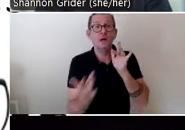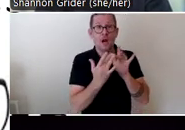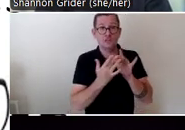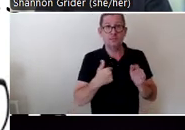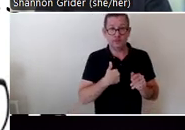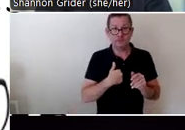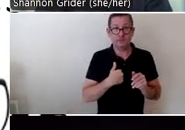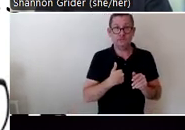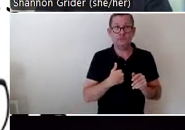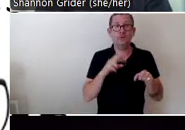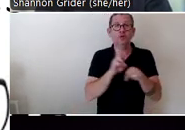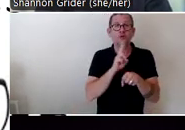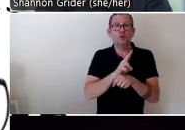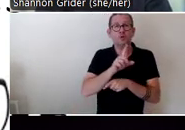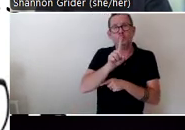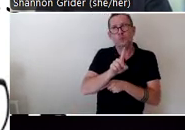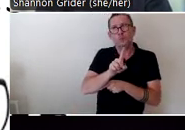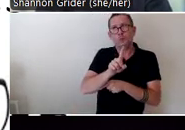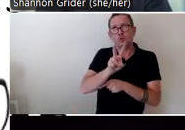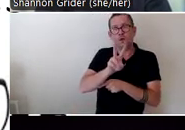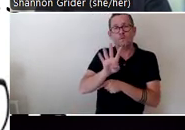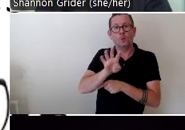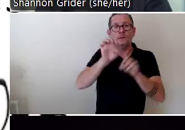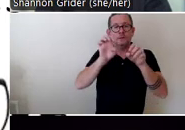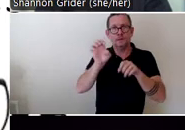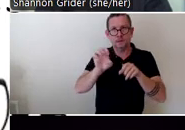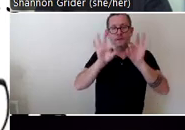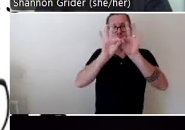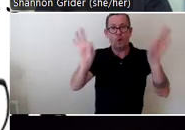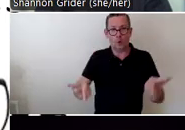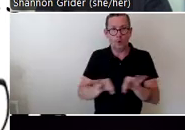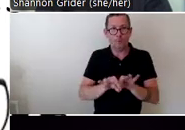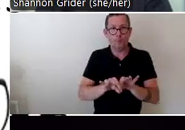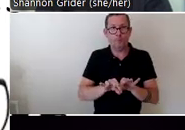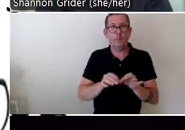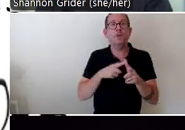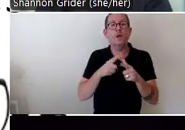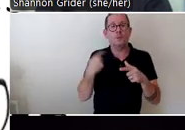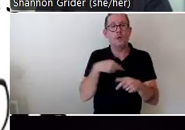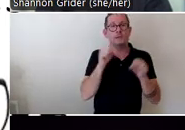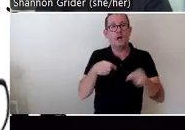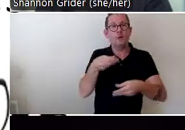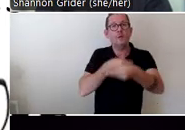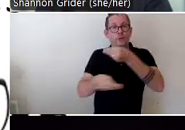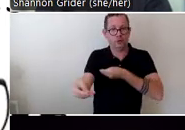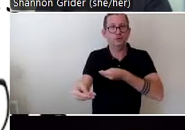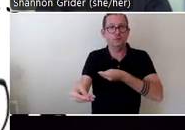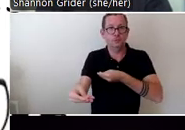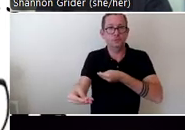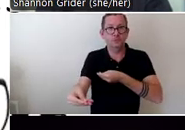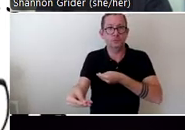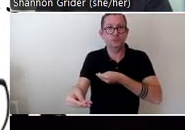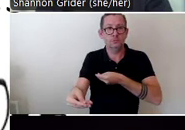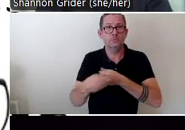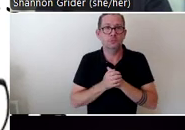have the receipt. You can contact me with that documentation. Use your 124E